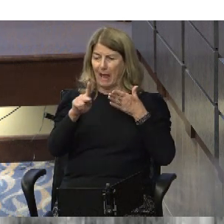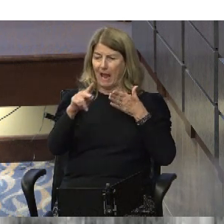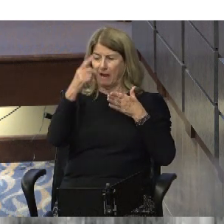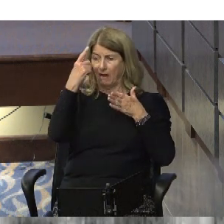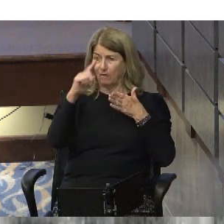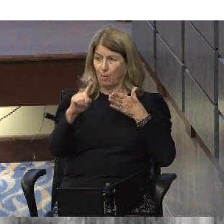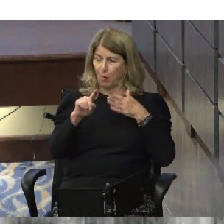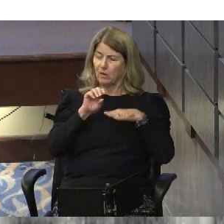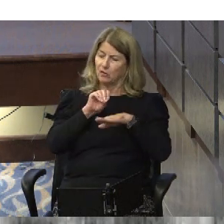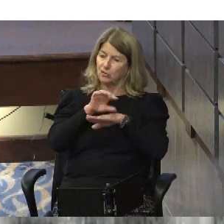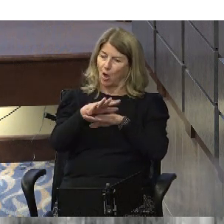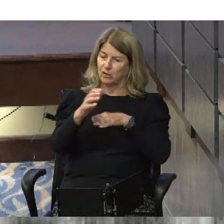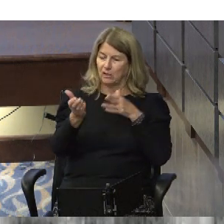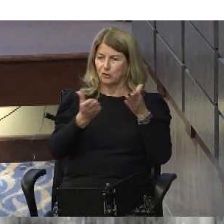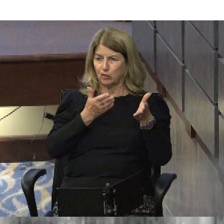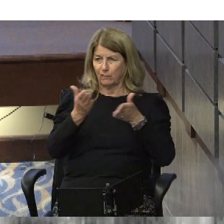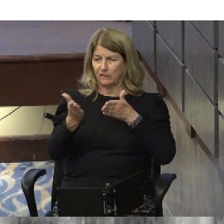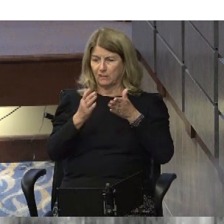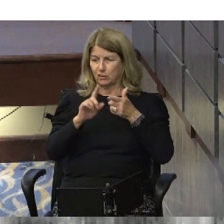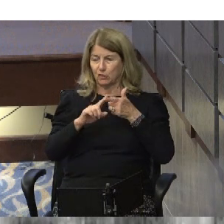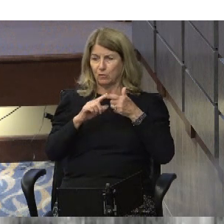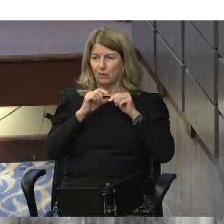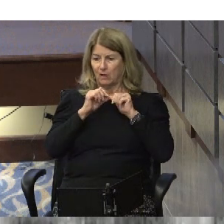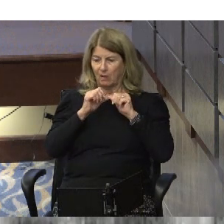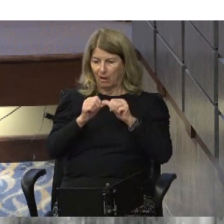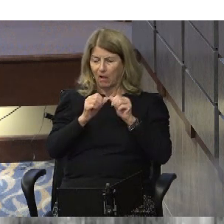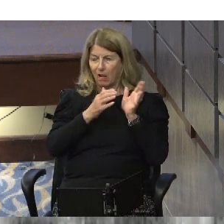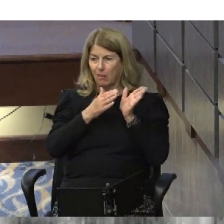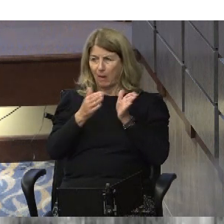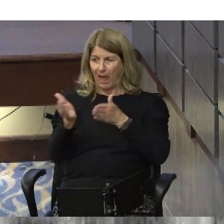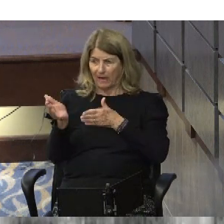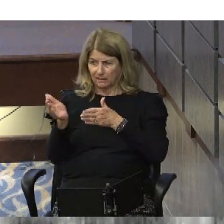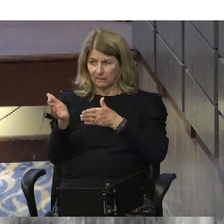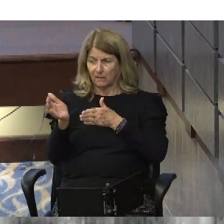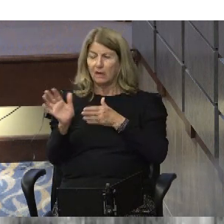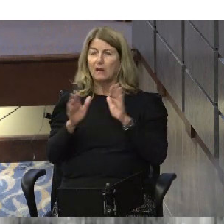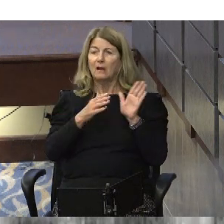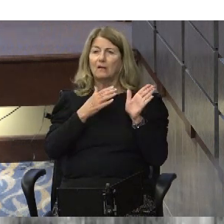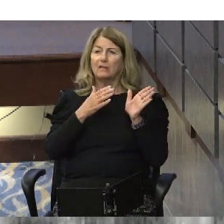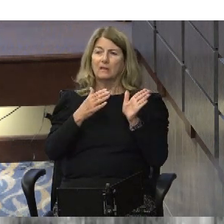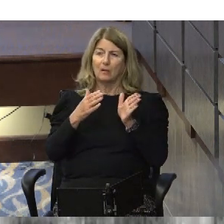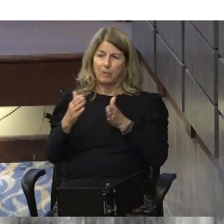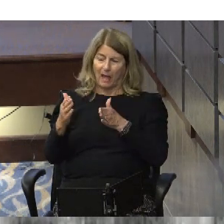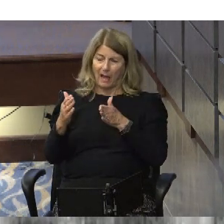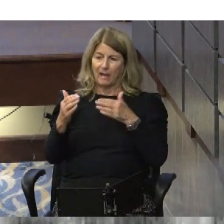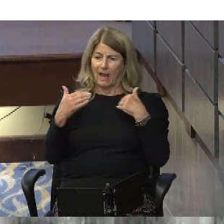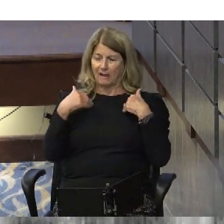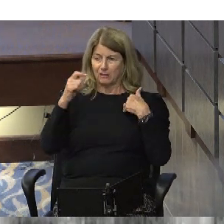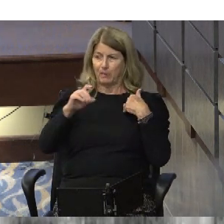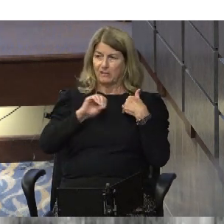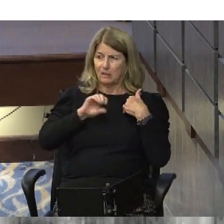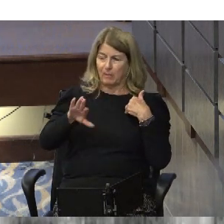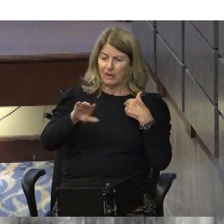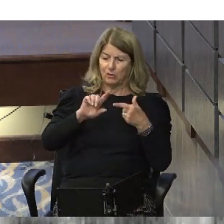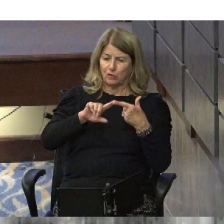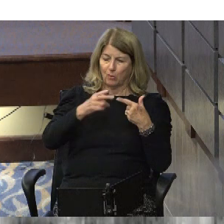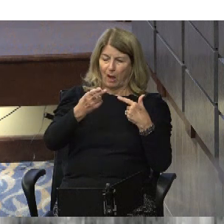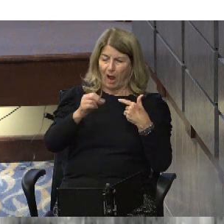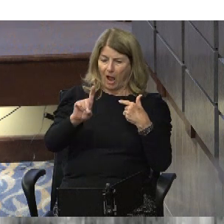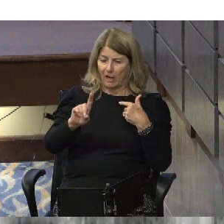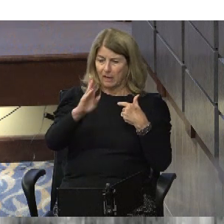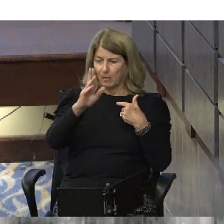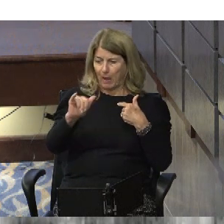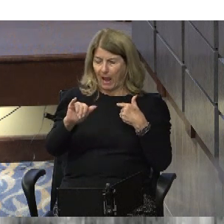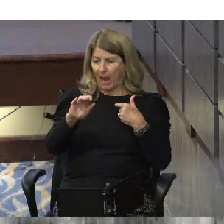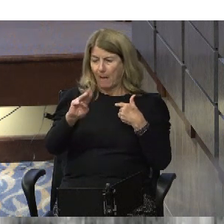consulting services to carry out the plan. The plan then has to be submitted to HUD by March 31st, so 10